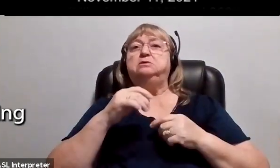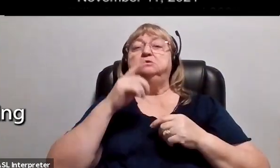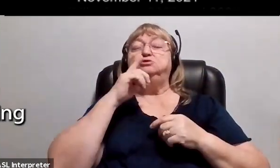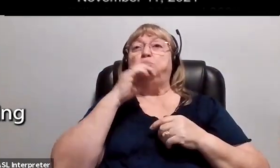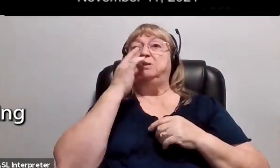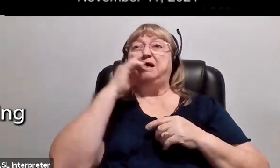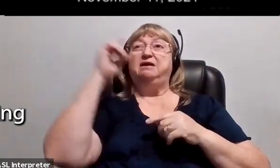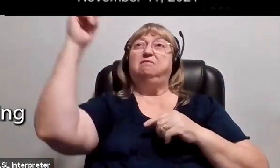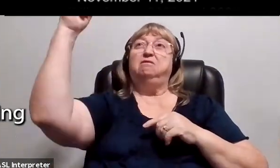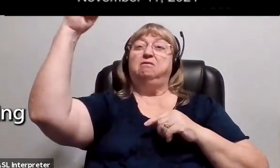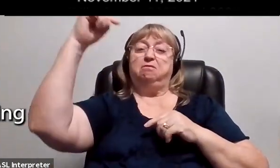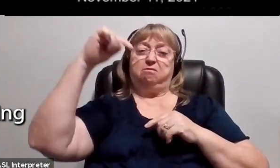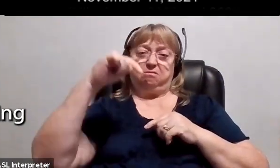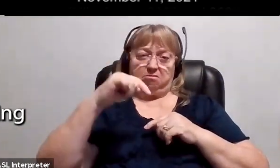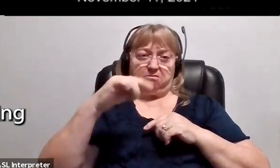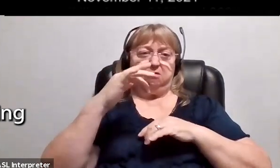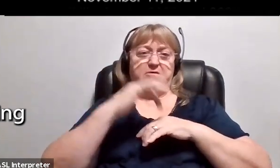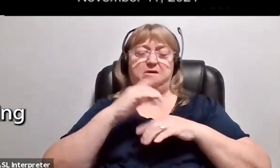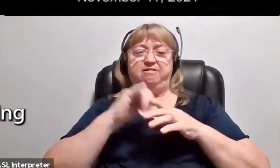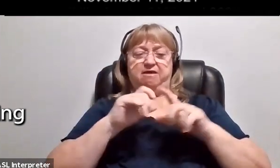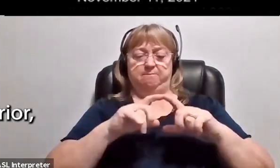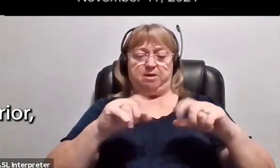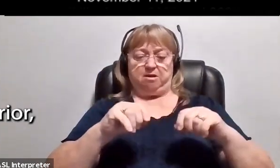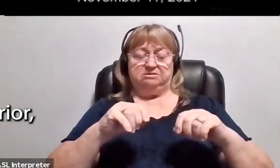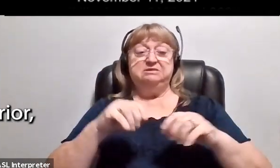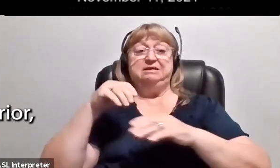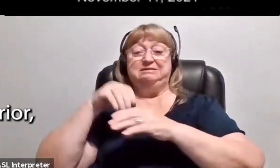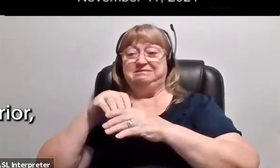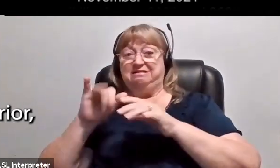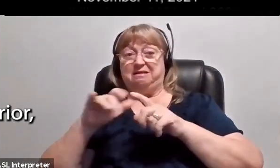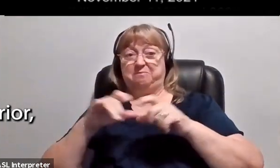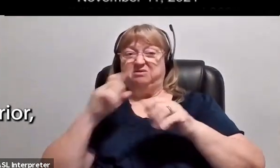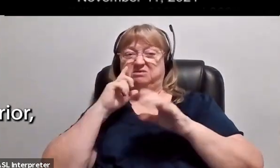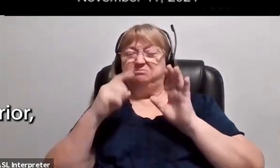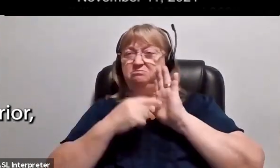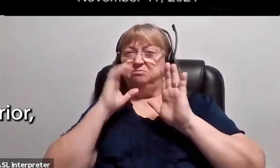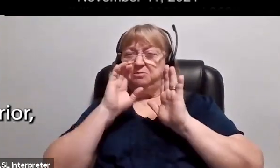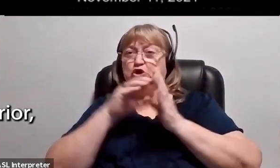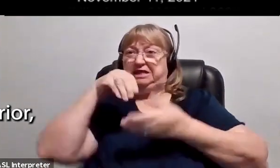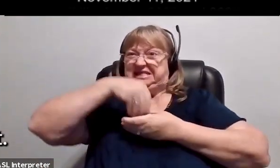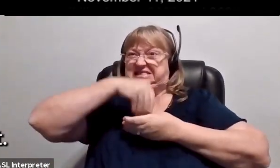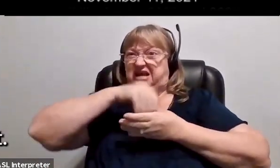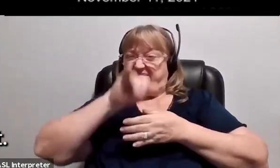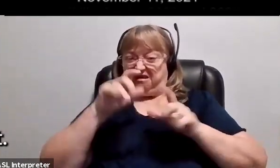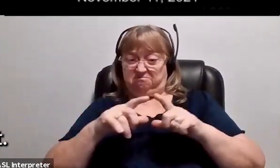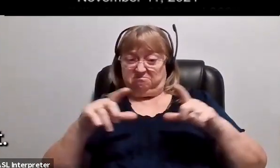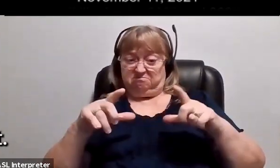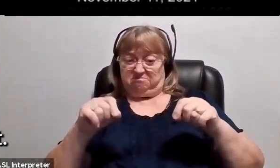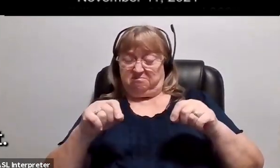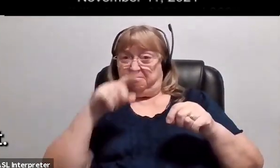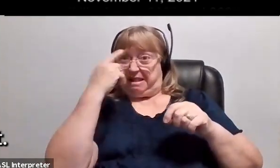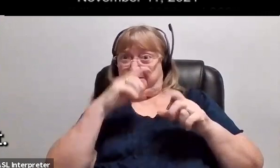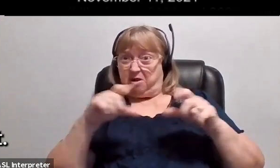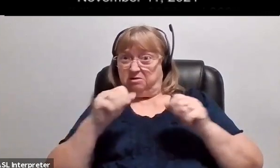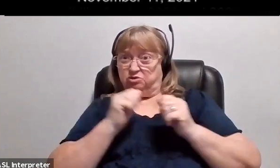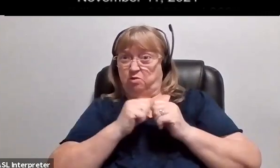light sound on Earth, which we're observing with. And inside the light sun, so now I'm showing a picture of the interior interior of the LightSound, it's a black box with a